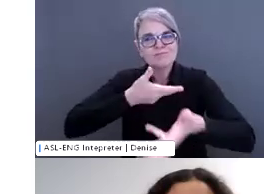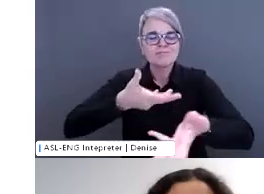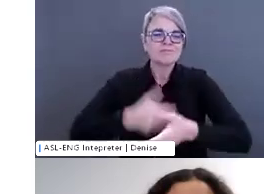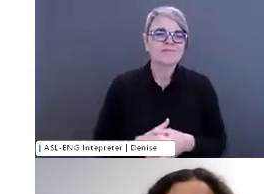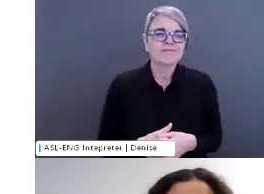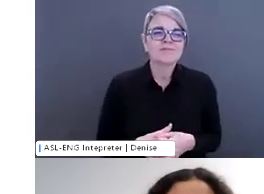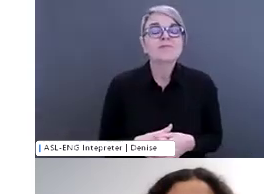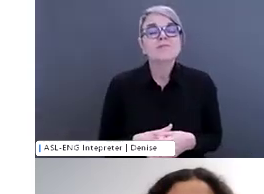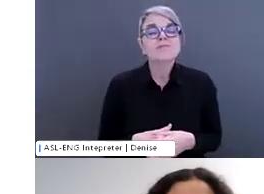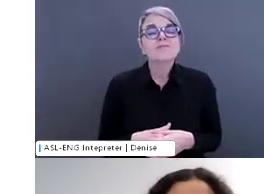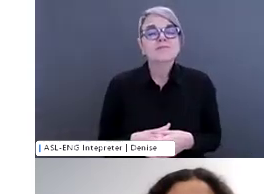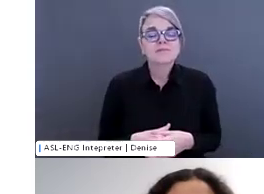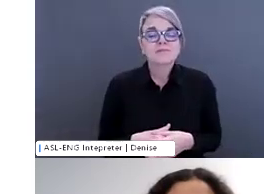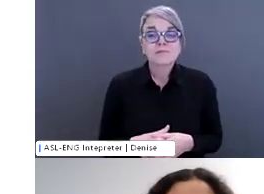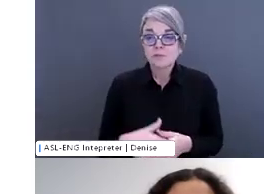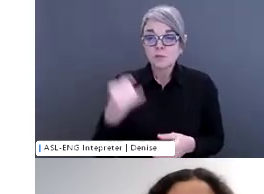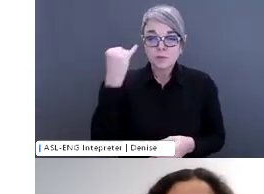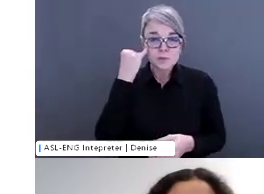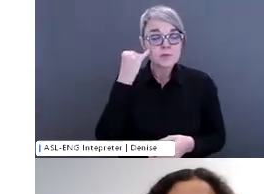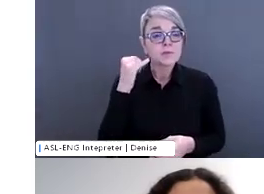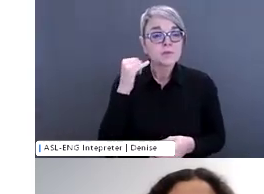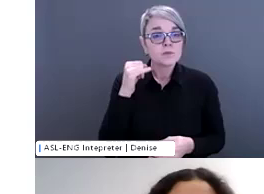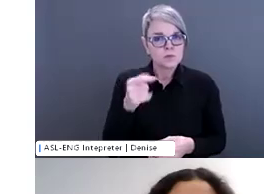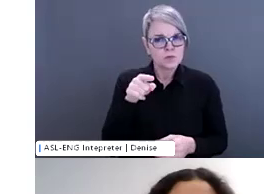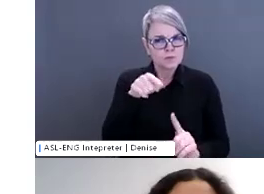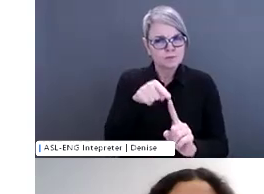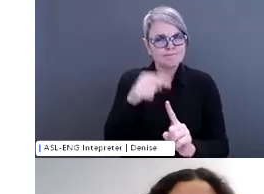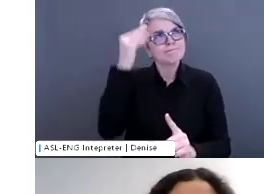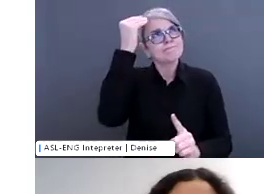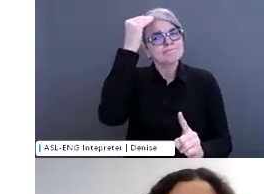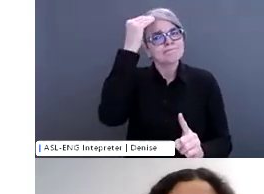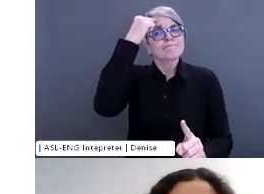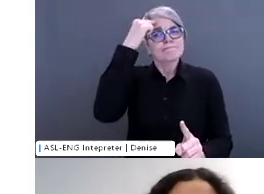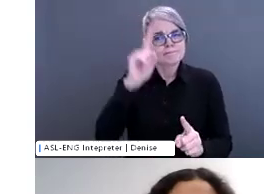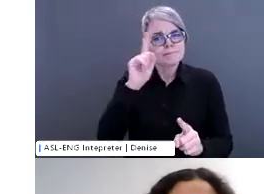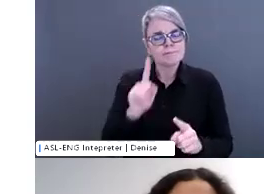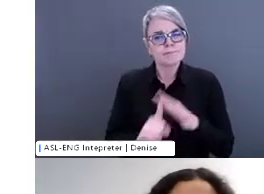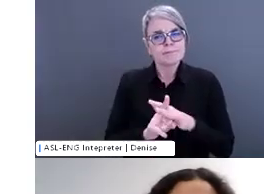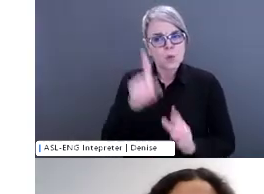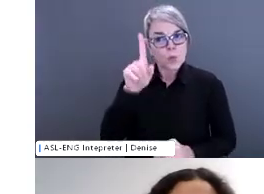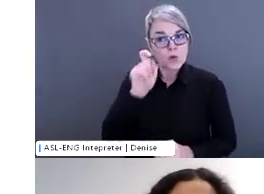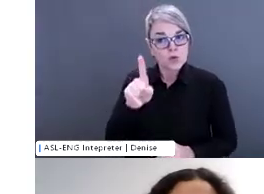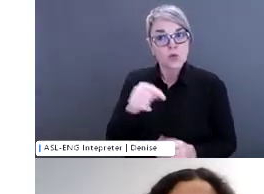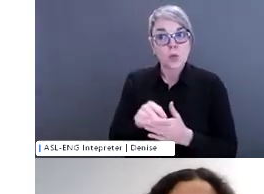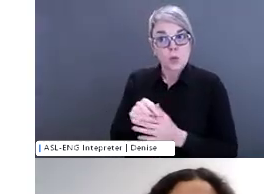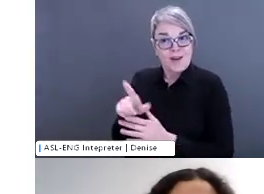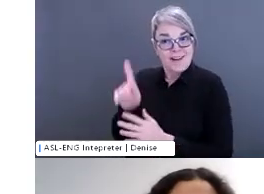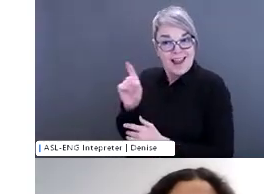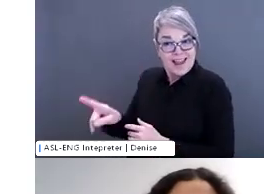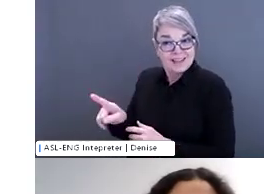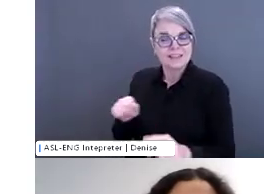would like to ask our speaker today, please post that in the Q&A box. I know sometimes we